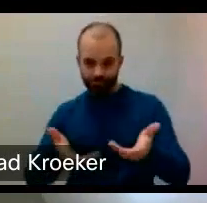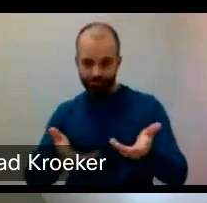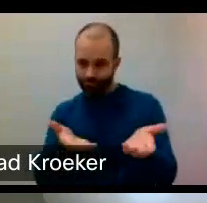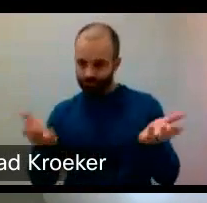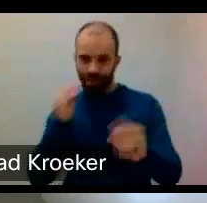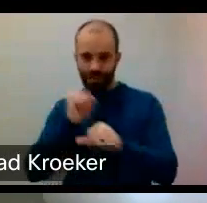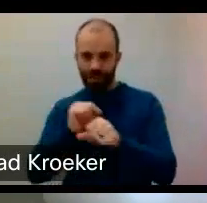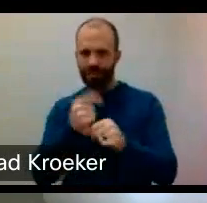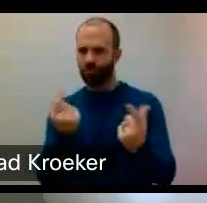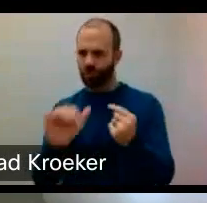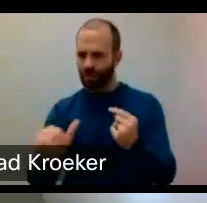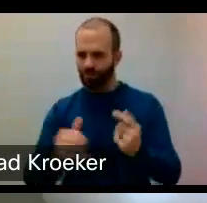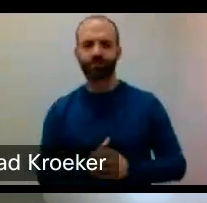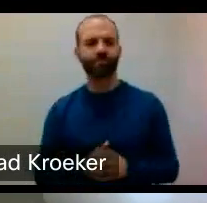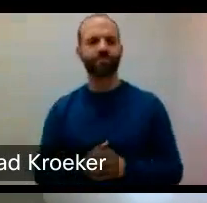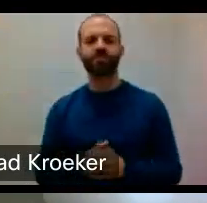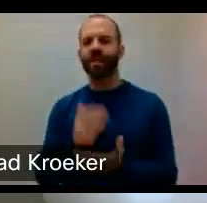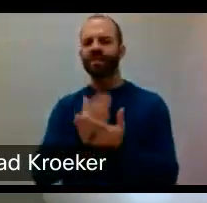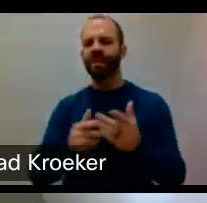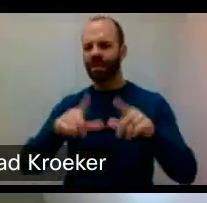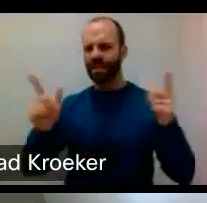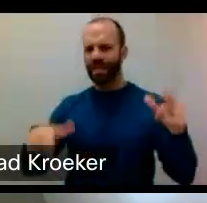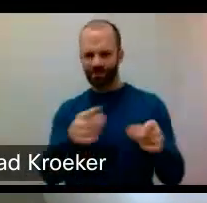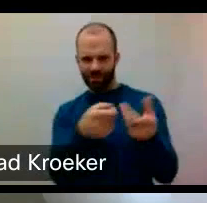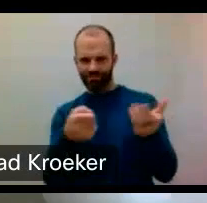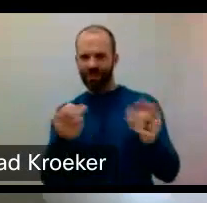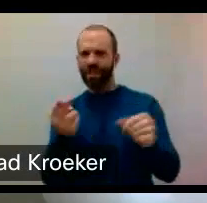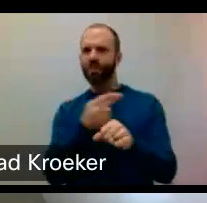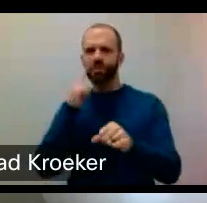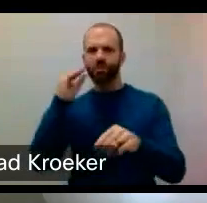the language that are used in writing assignments.